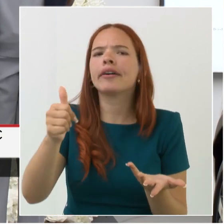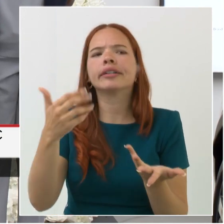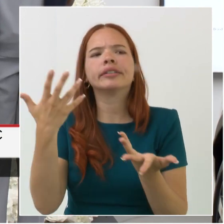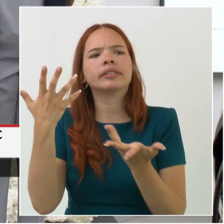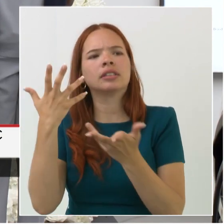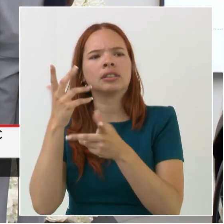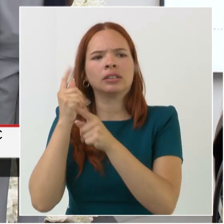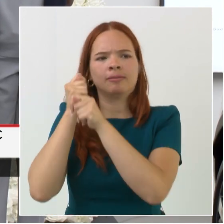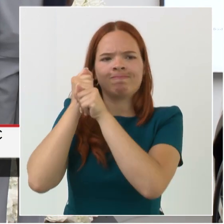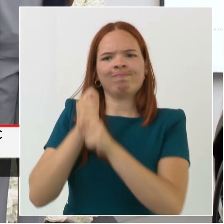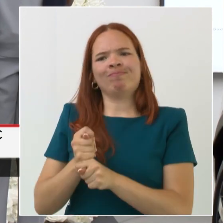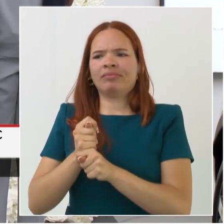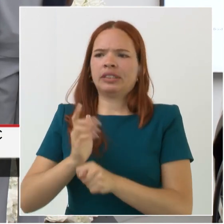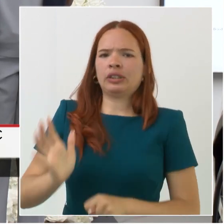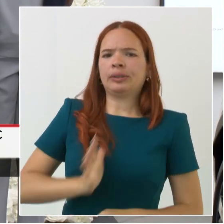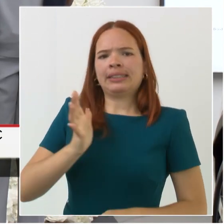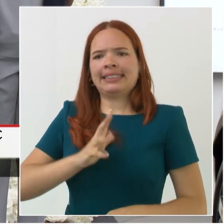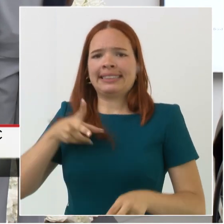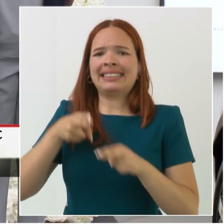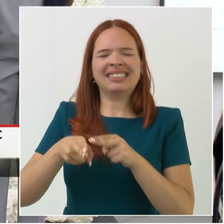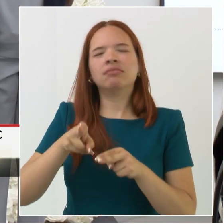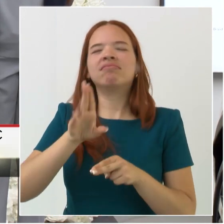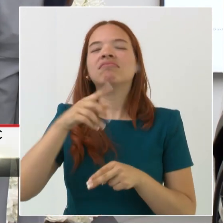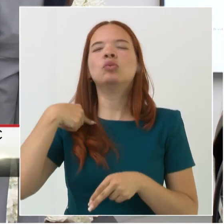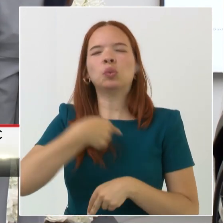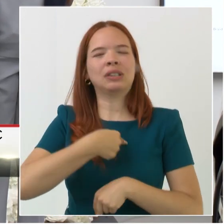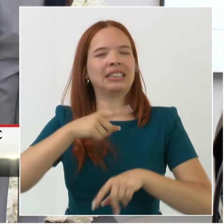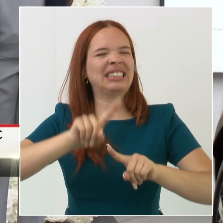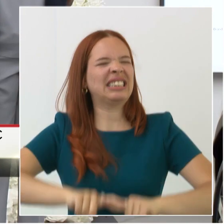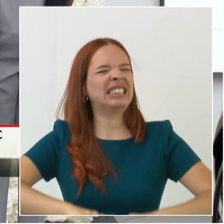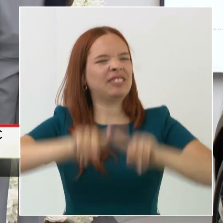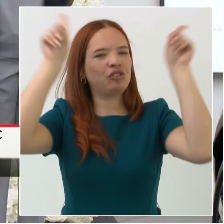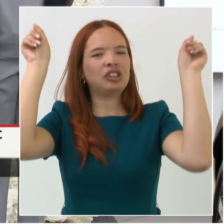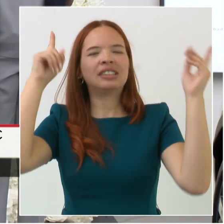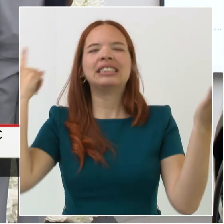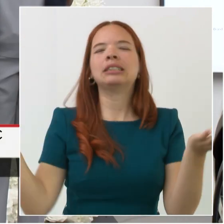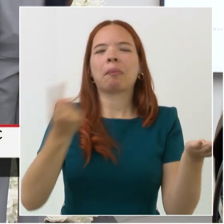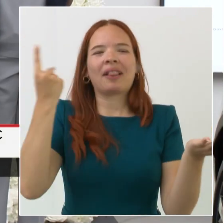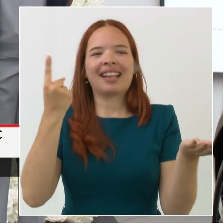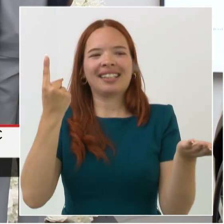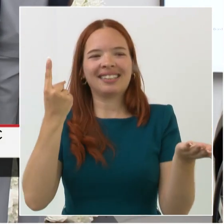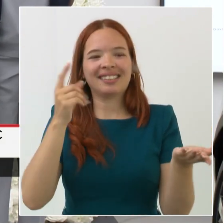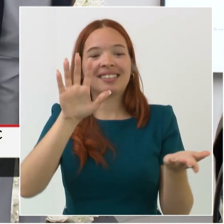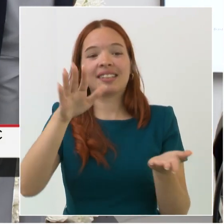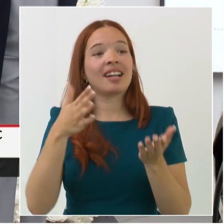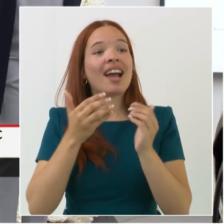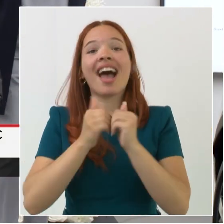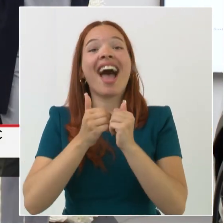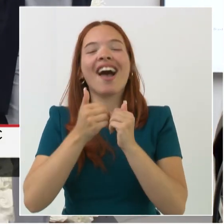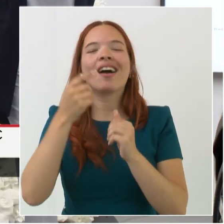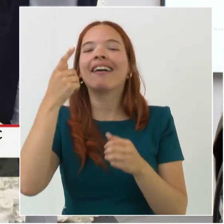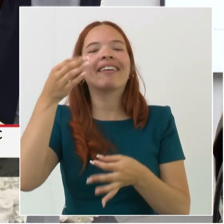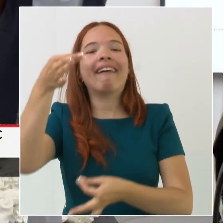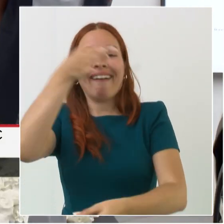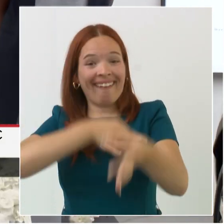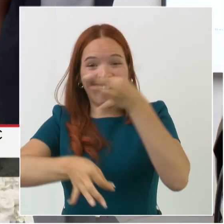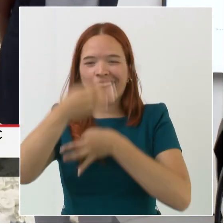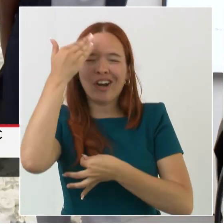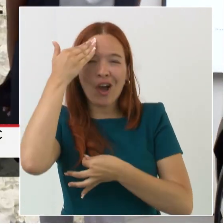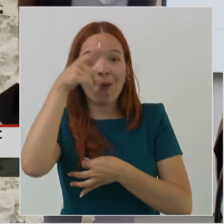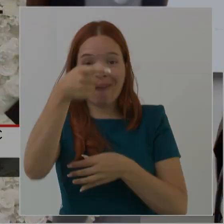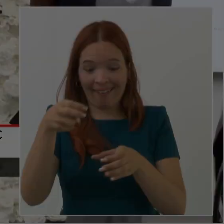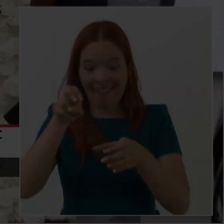the Polestar vehicles. We're going to do a seatbelt unbuckling. So please join us at the front and we'll do the unbuckling there. Thank you.